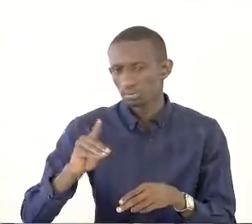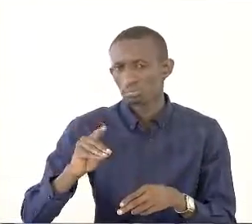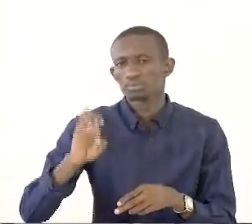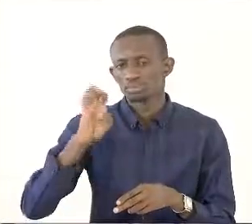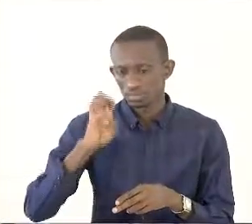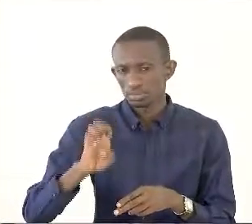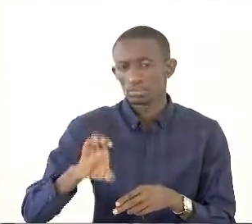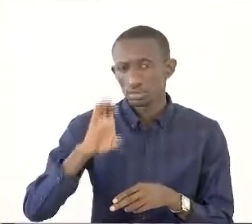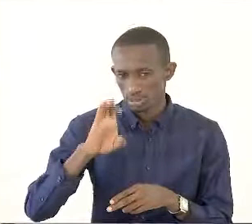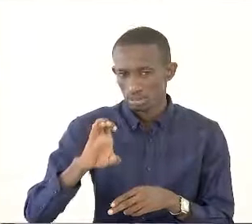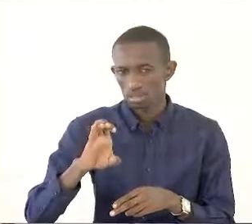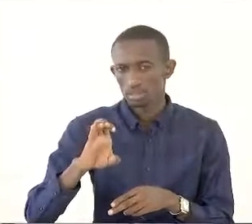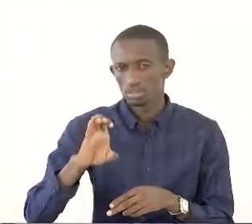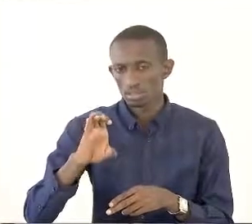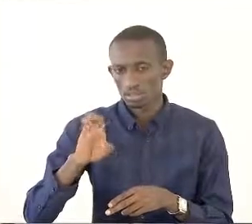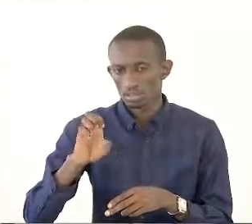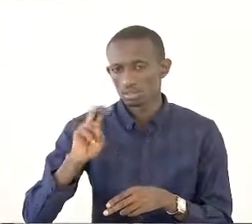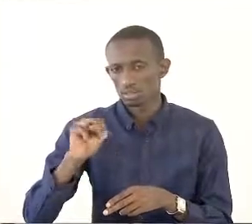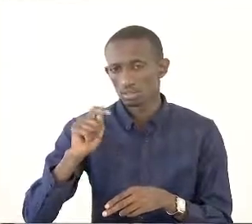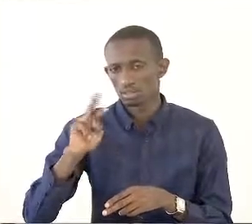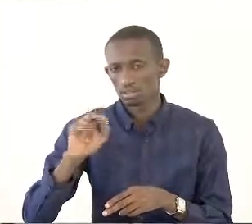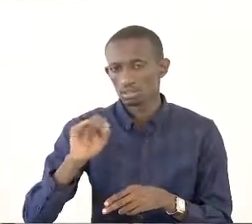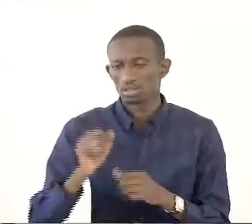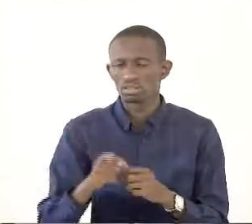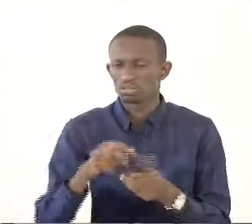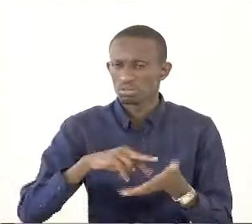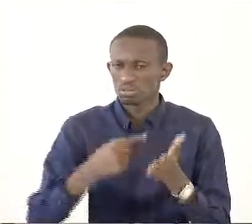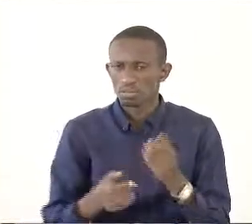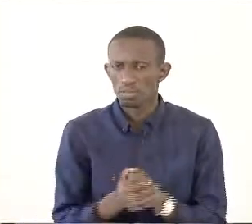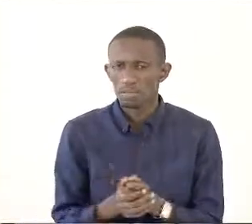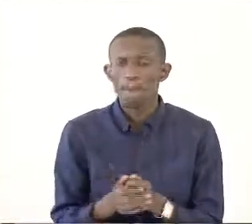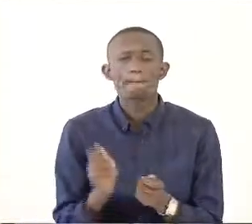Disintegrate. It means that to become